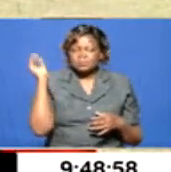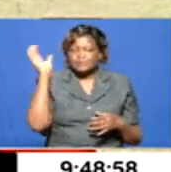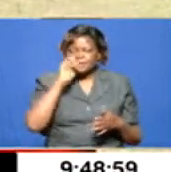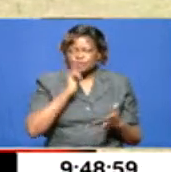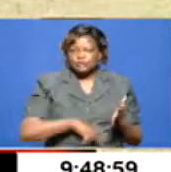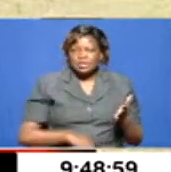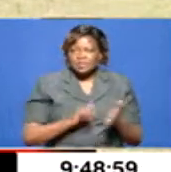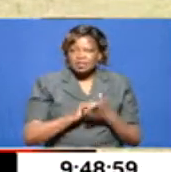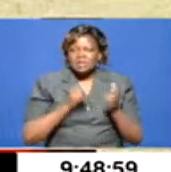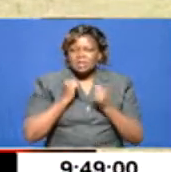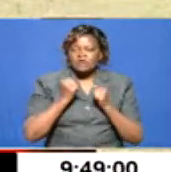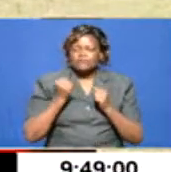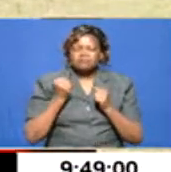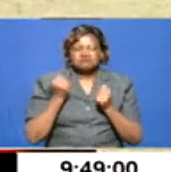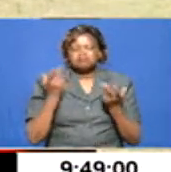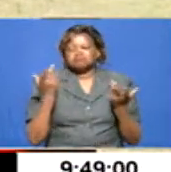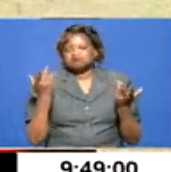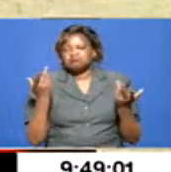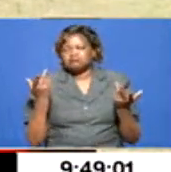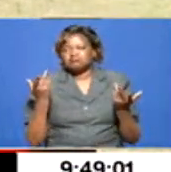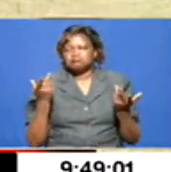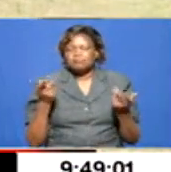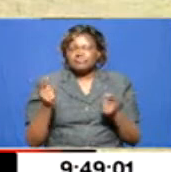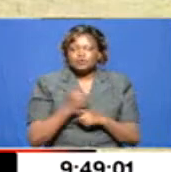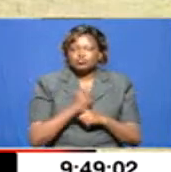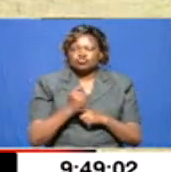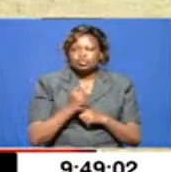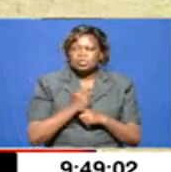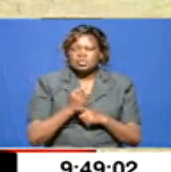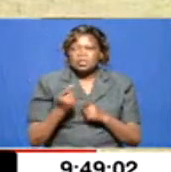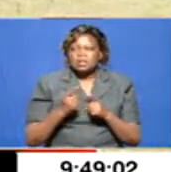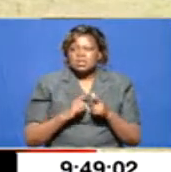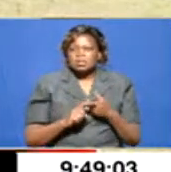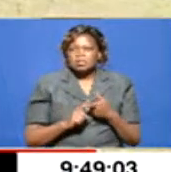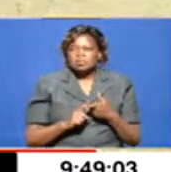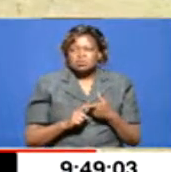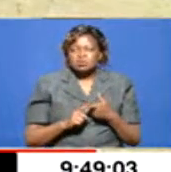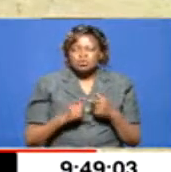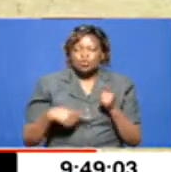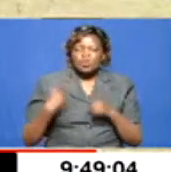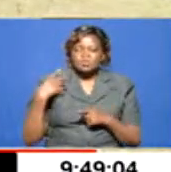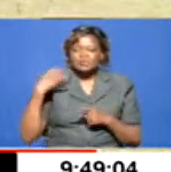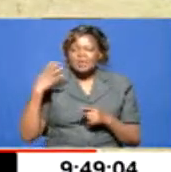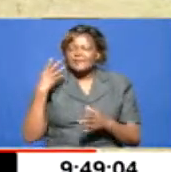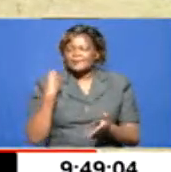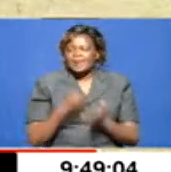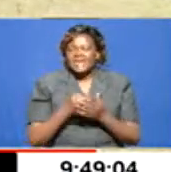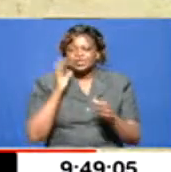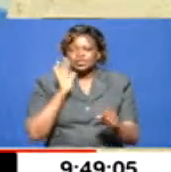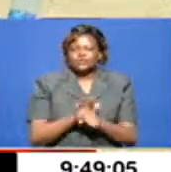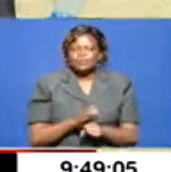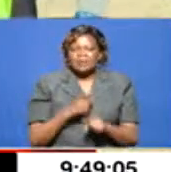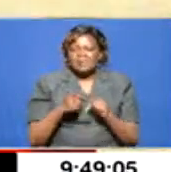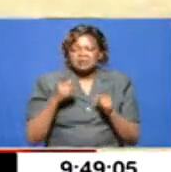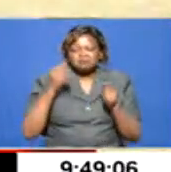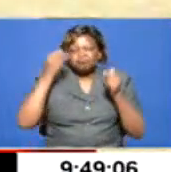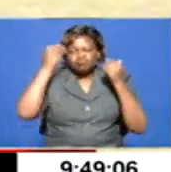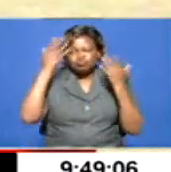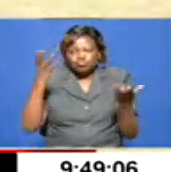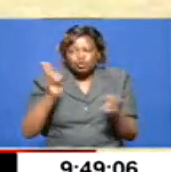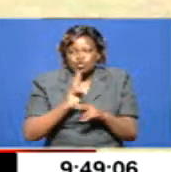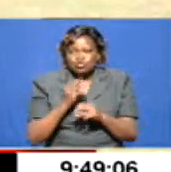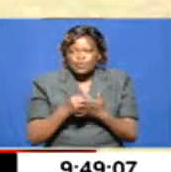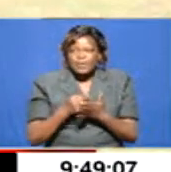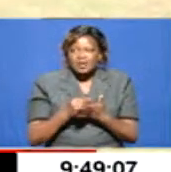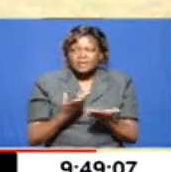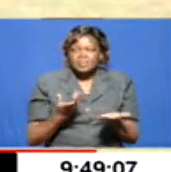athlete comes from nowhere, of course has been training, wins a championship, gets a lot of money, but there's no education in between on how to handle themselves. We